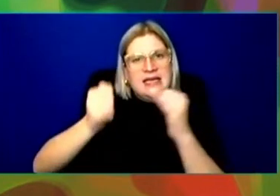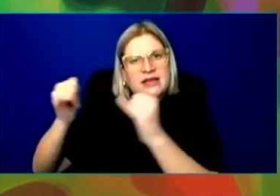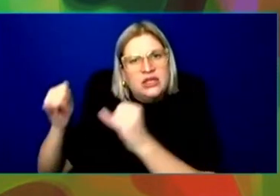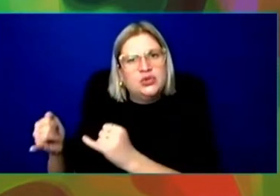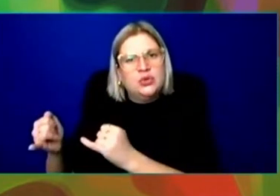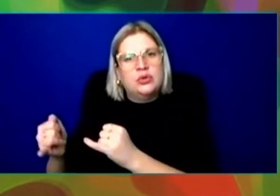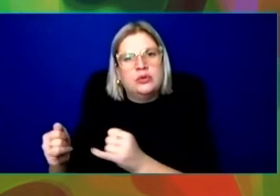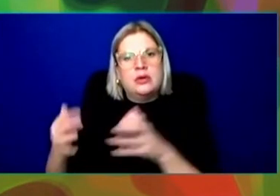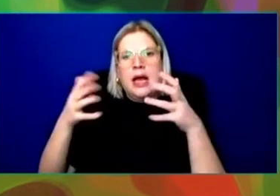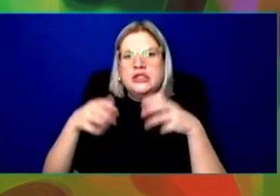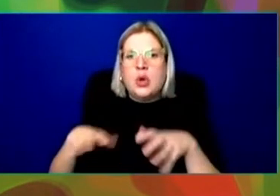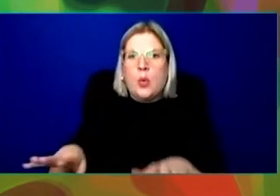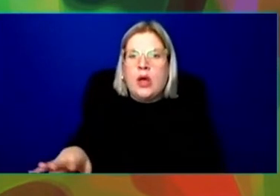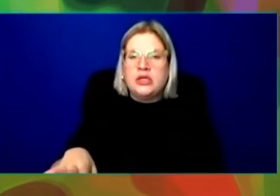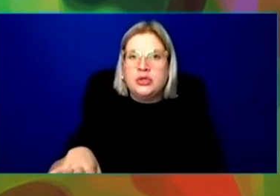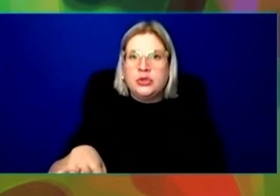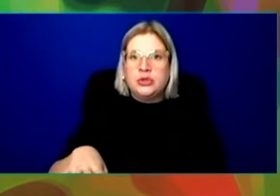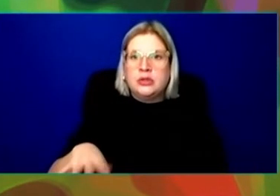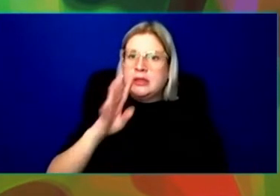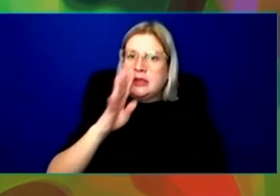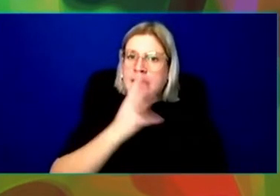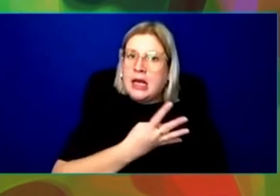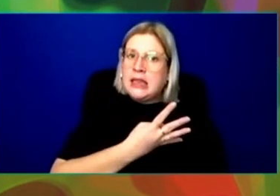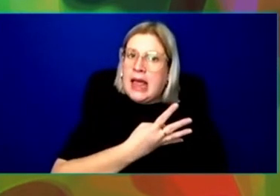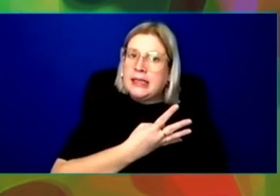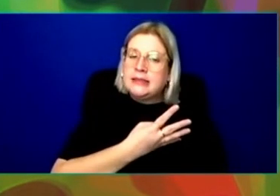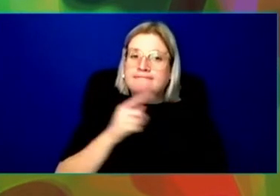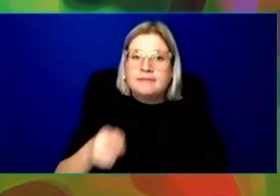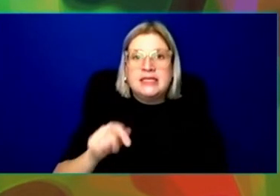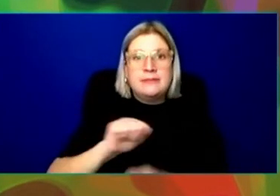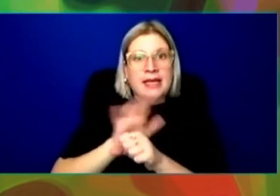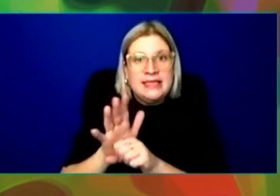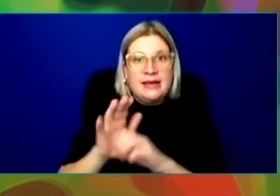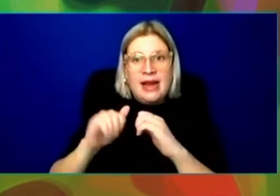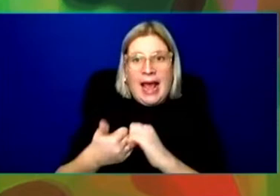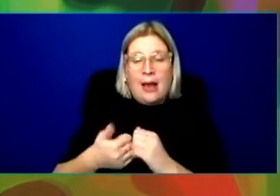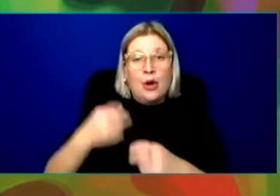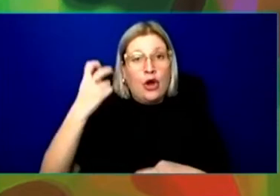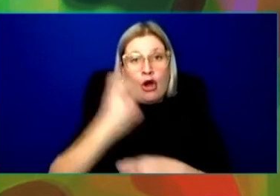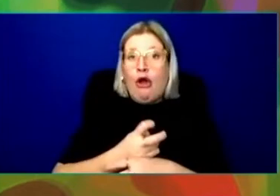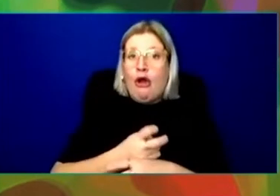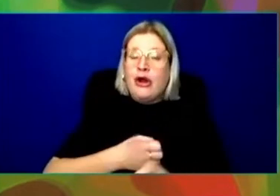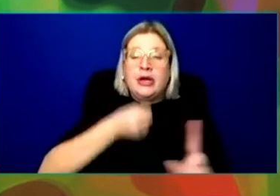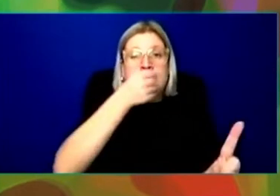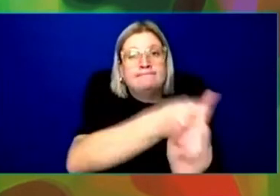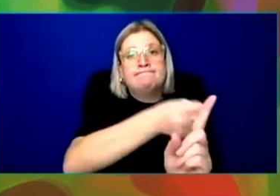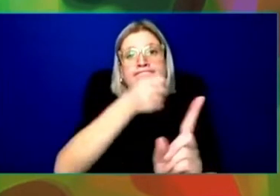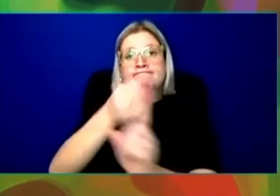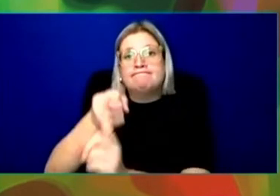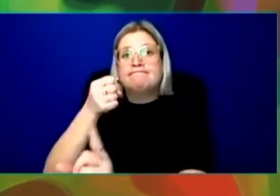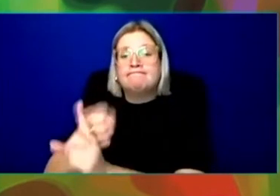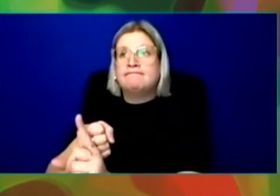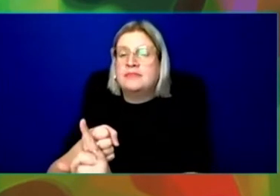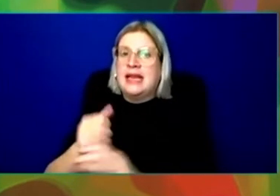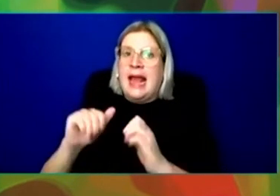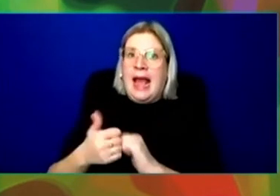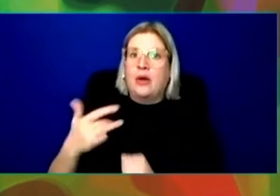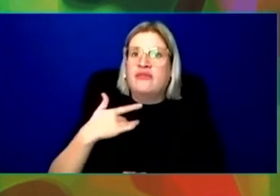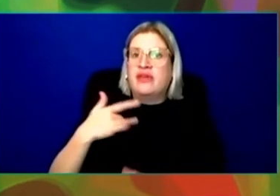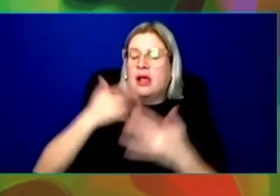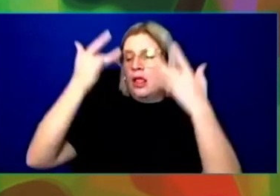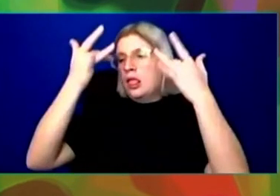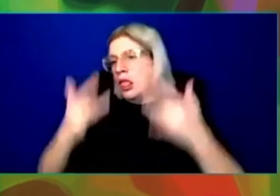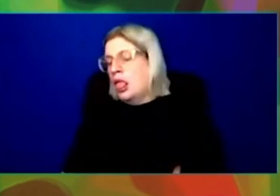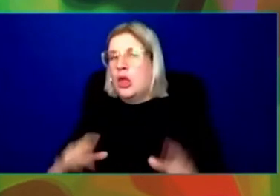the reality of this pandemic and how hard it's been on so many folks just to feel hopeful. And at the